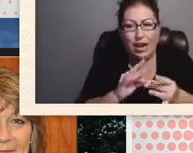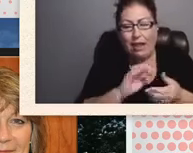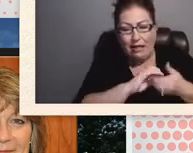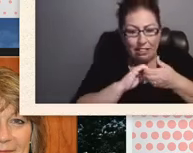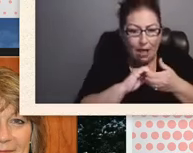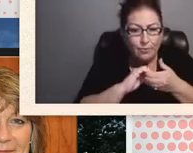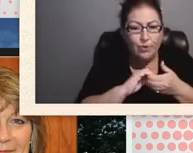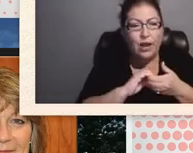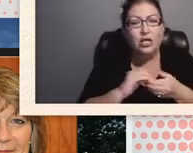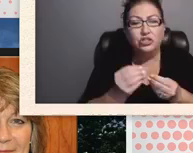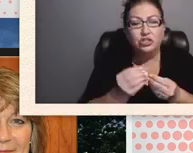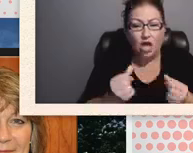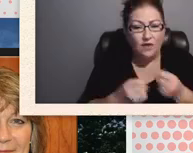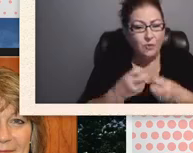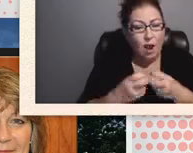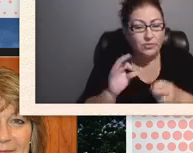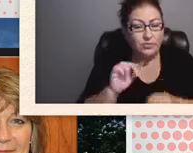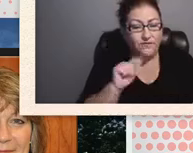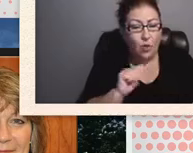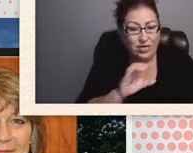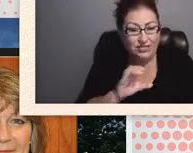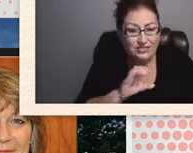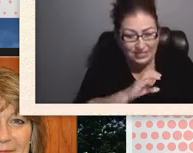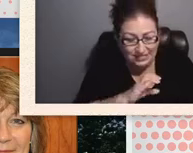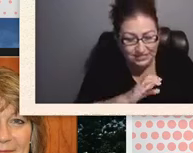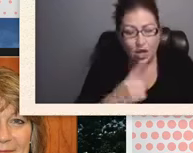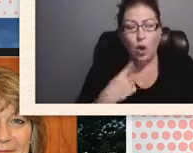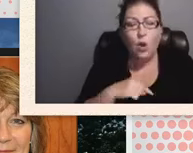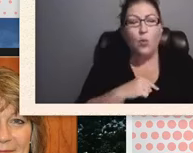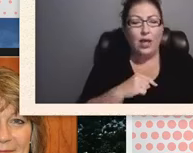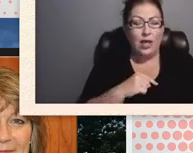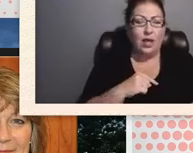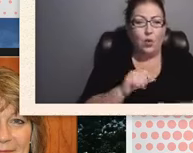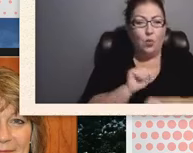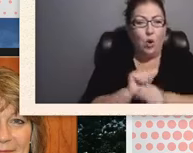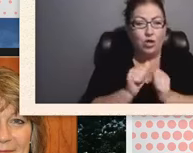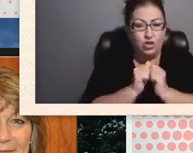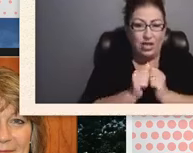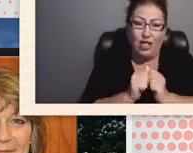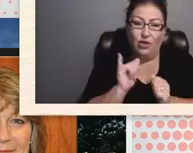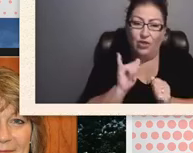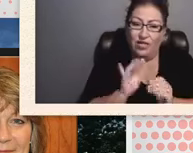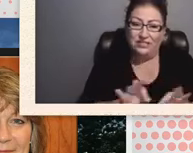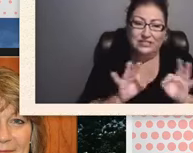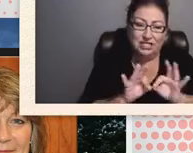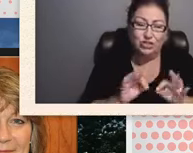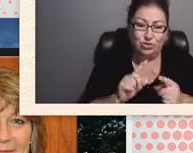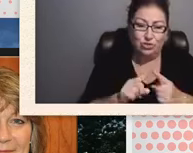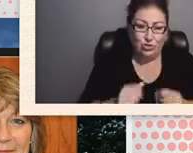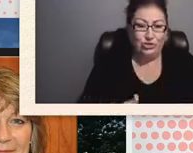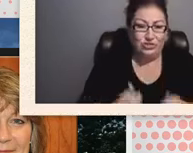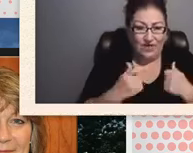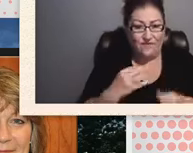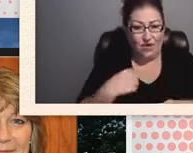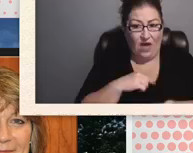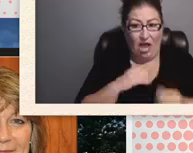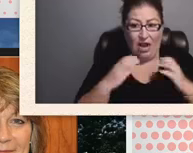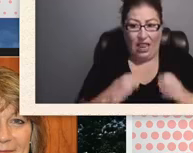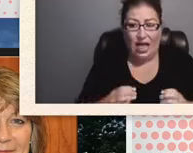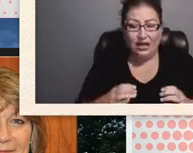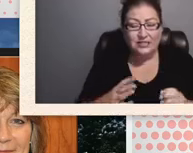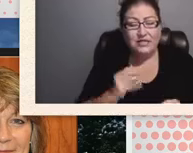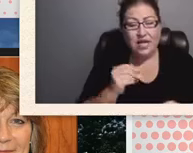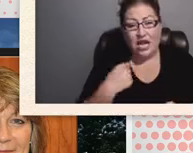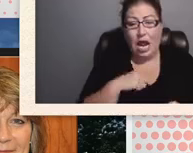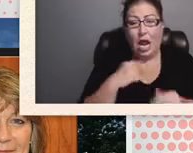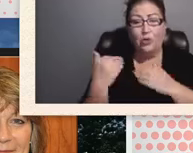problems of Florida citizens. Working together proves essential to the survival of our clients, and our responsibility